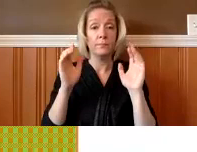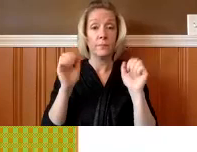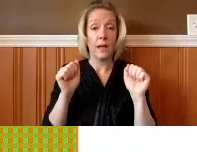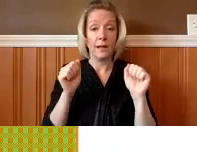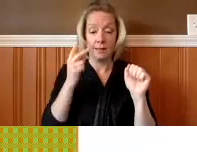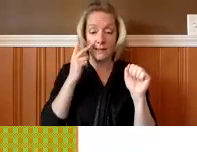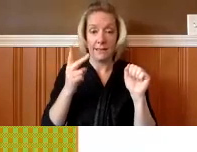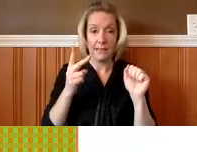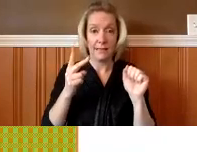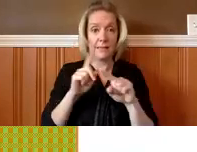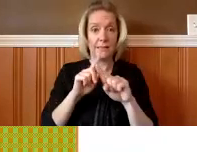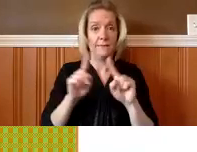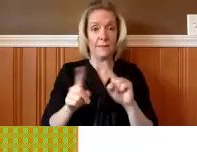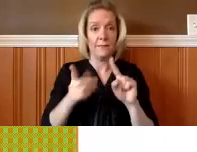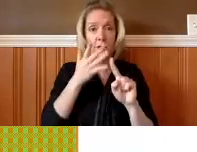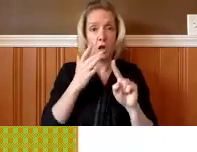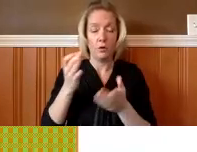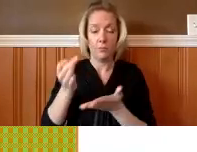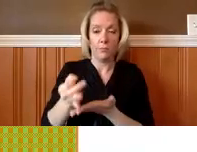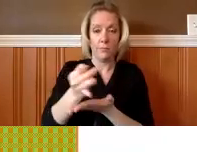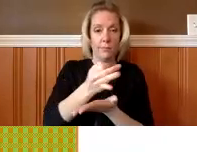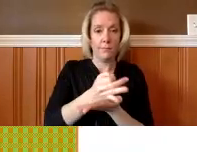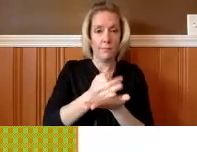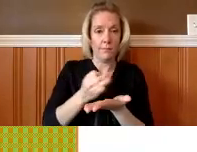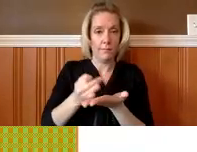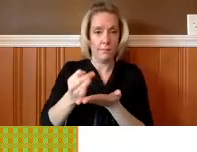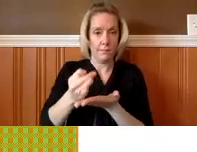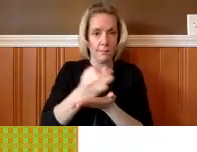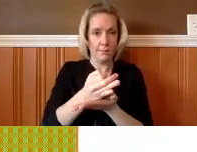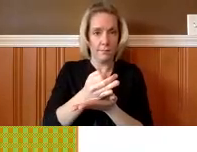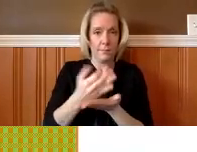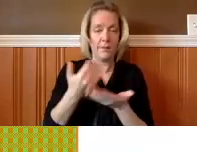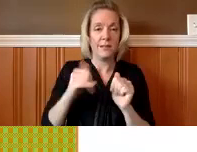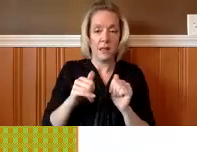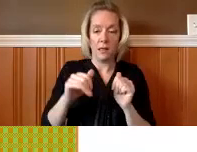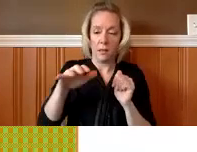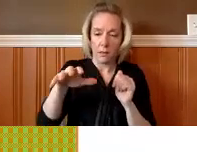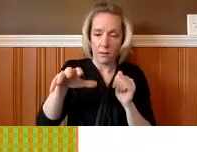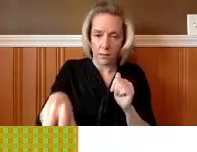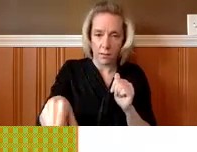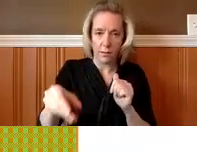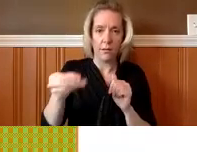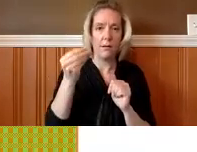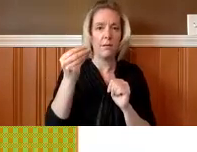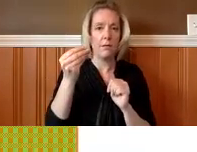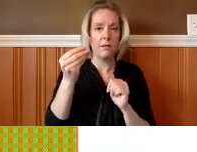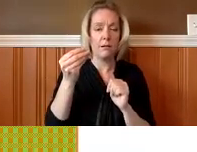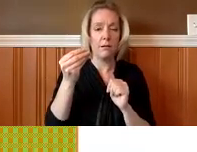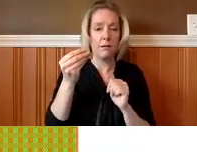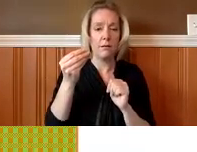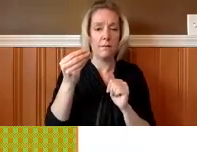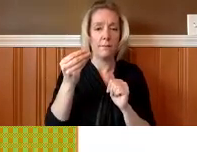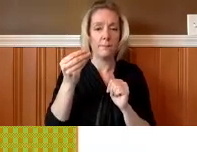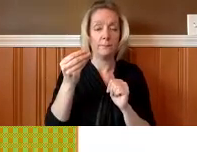of coins that he has here, the 5 different colors, and still find them. But if he were lower phase 2,